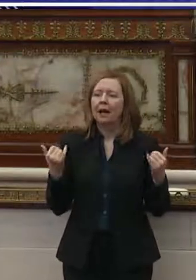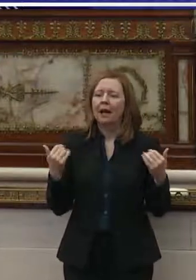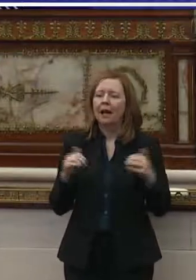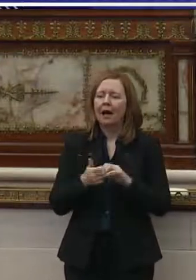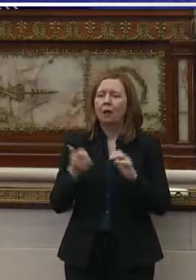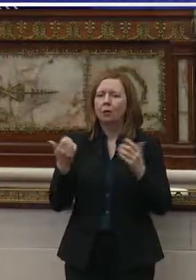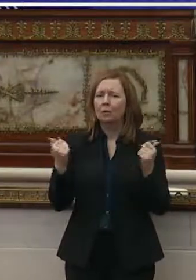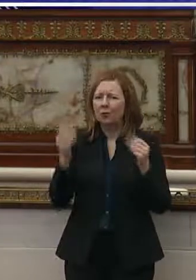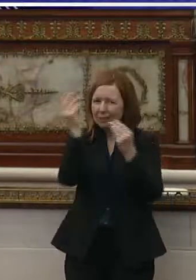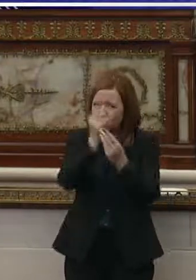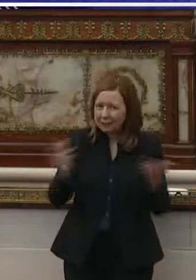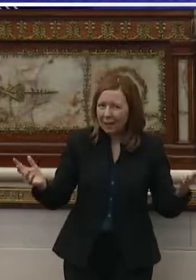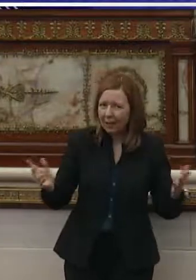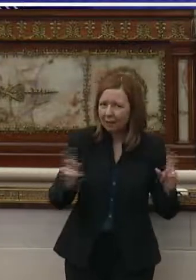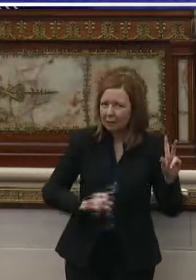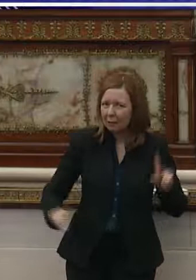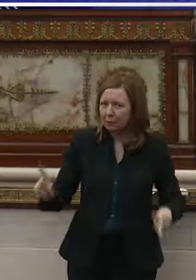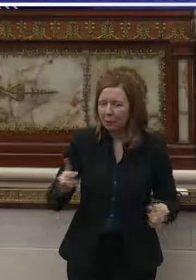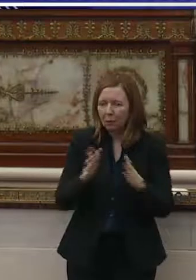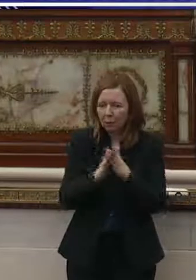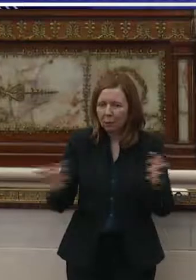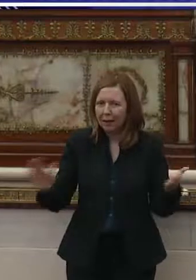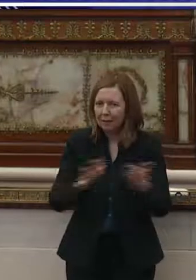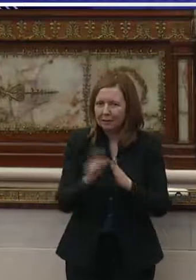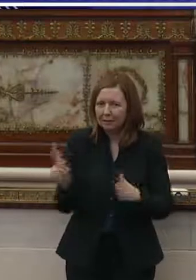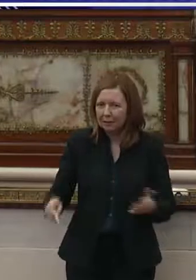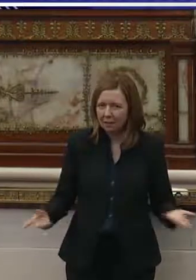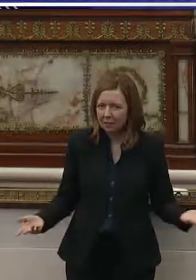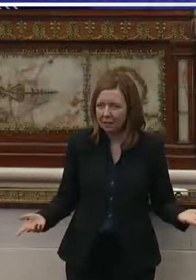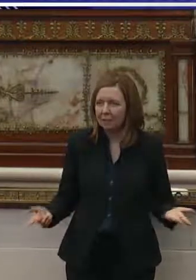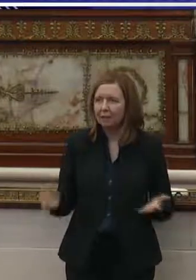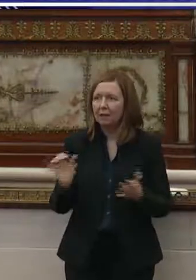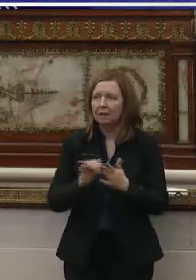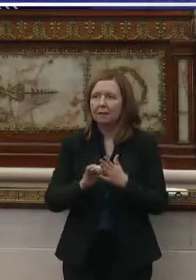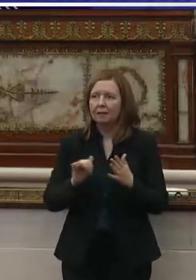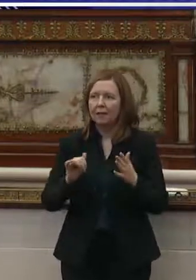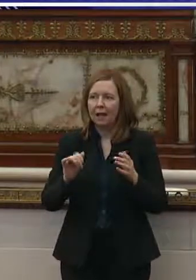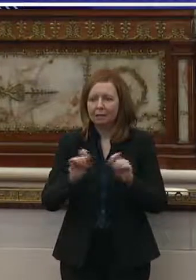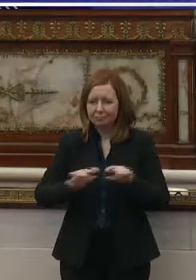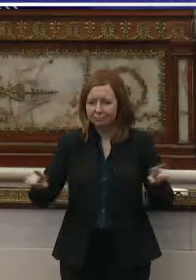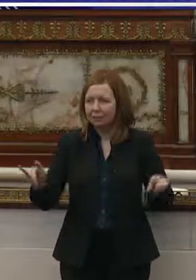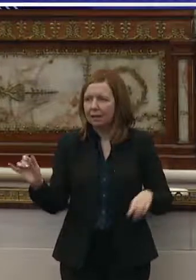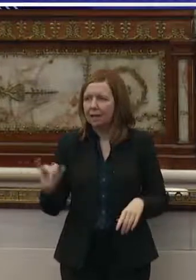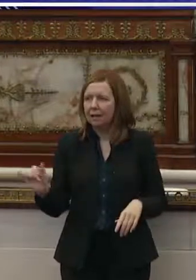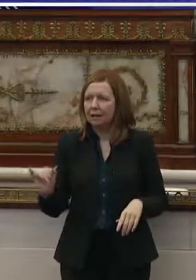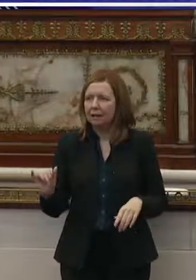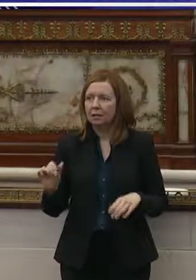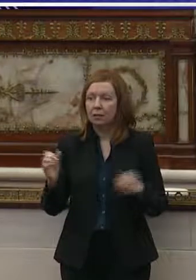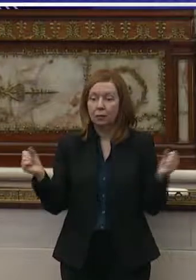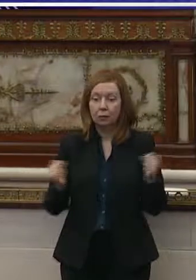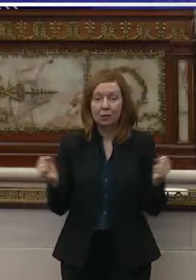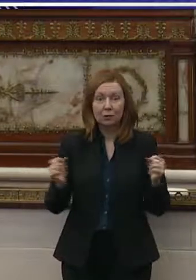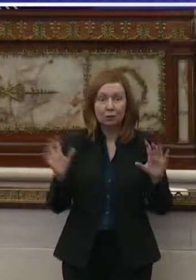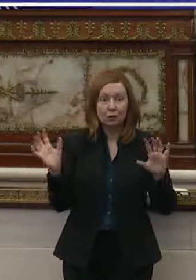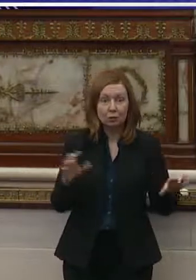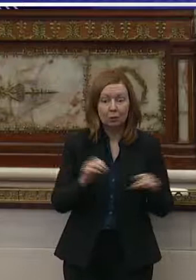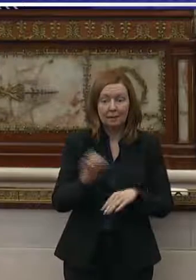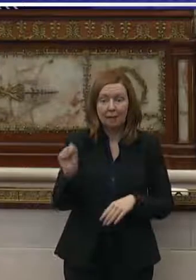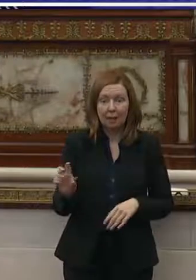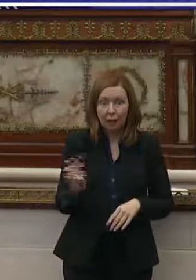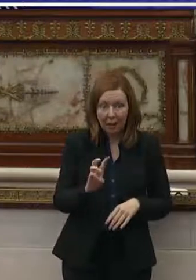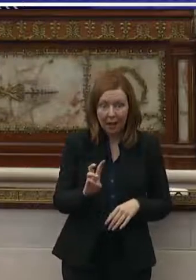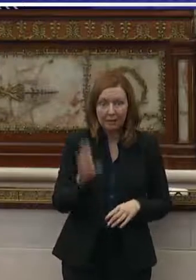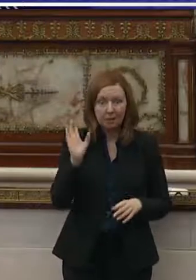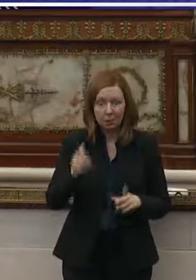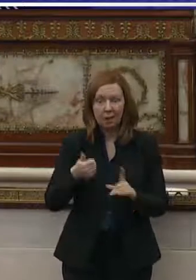to constituents throughout the city of Philadelphia, that issues like the winter storm in the Southwest is going